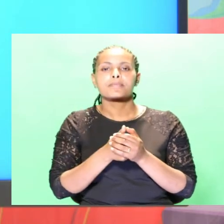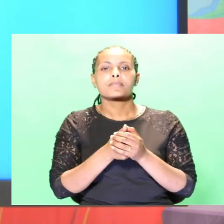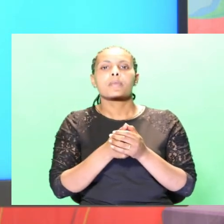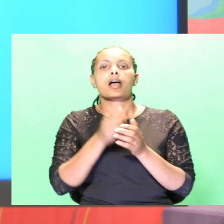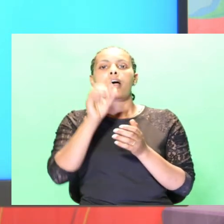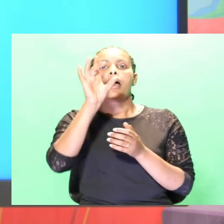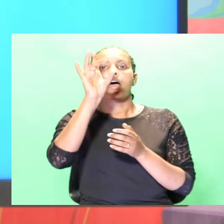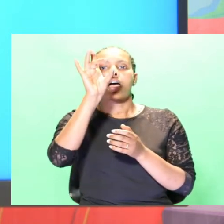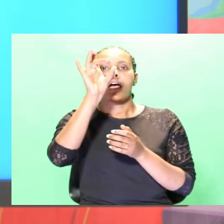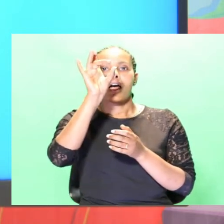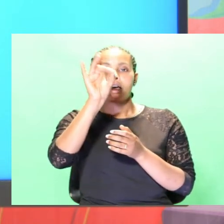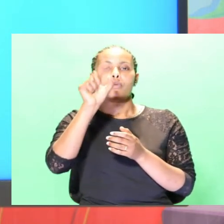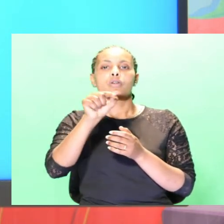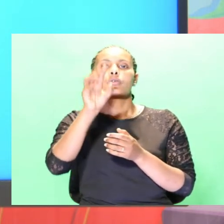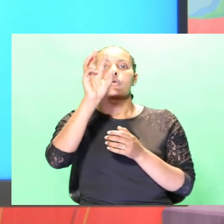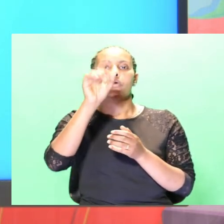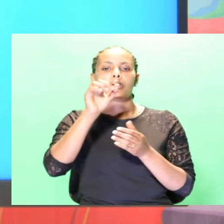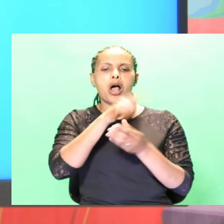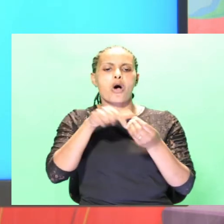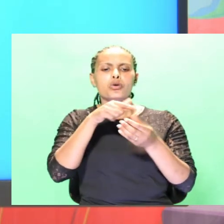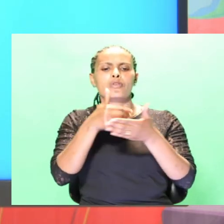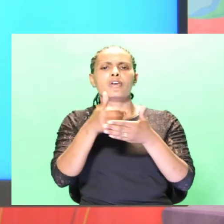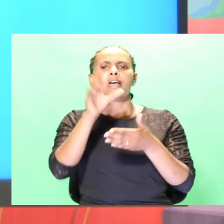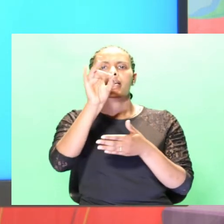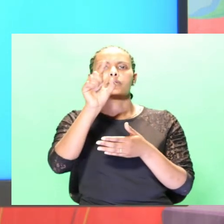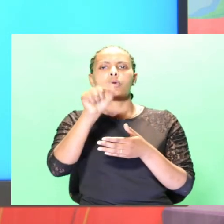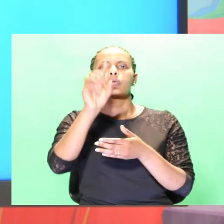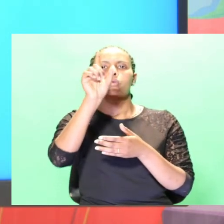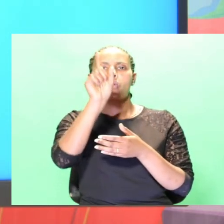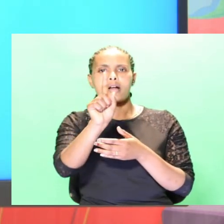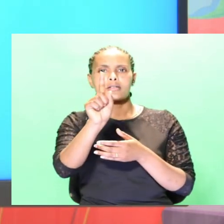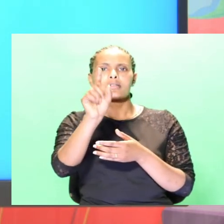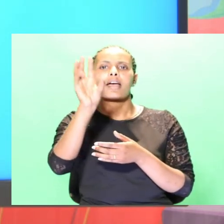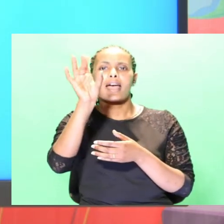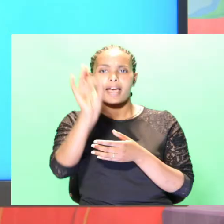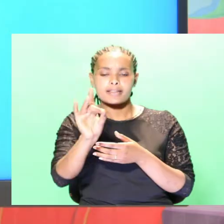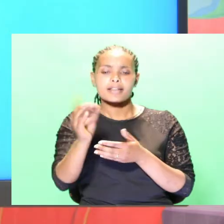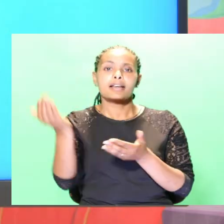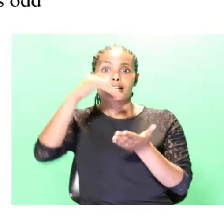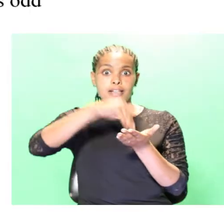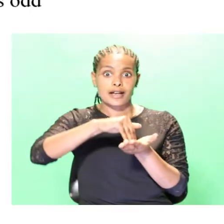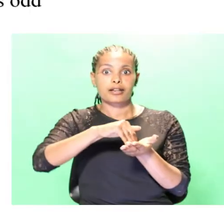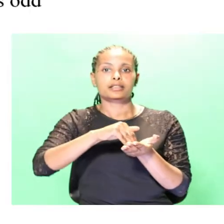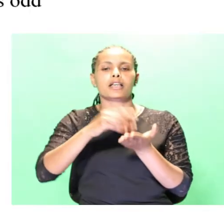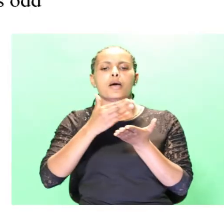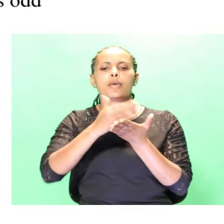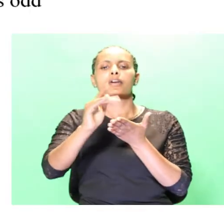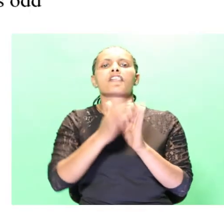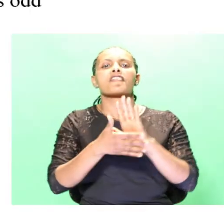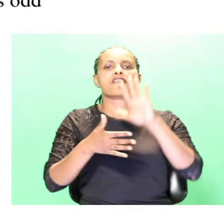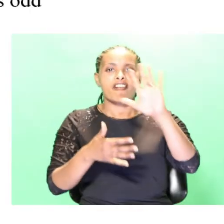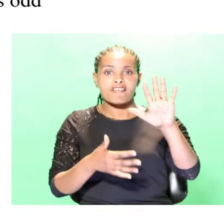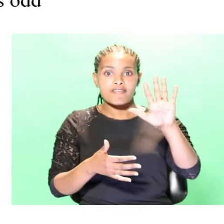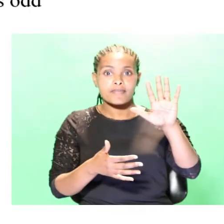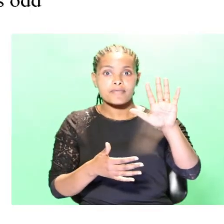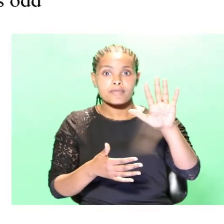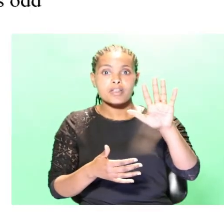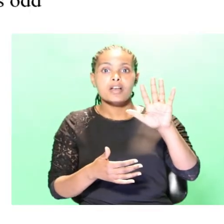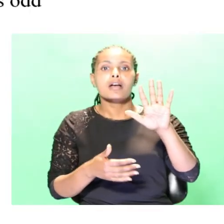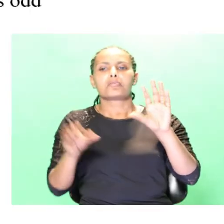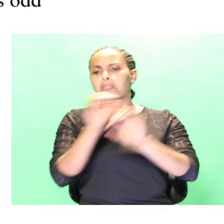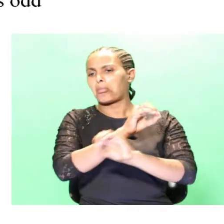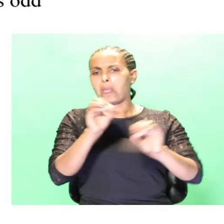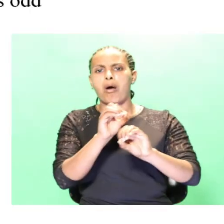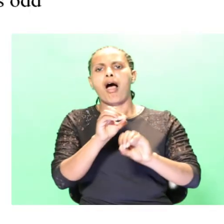Being 8.175 round off to 8.18. Again, the number to be removed is 5 and